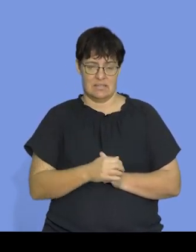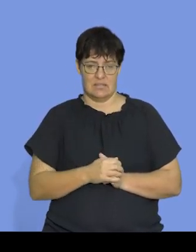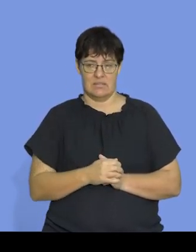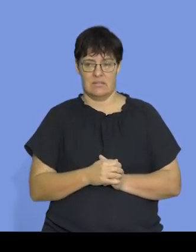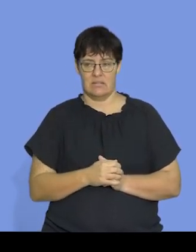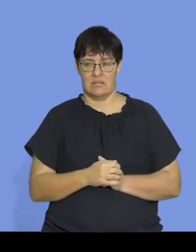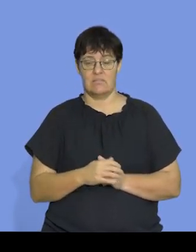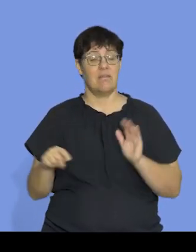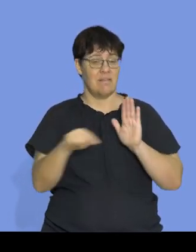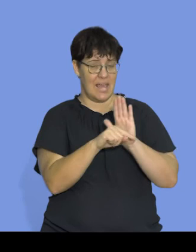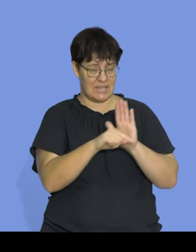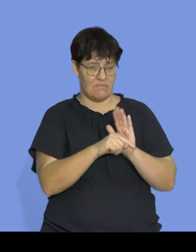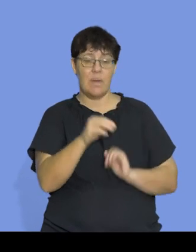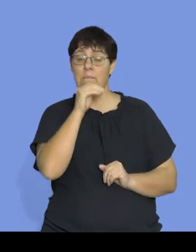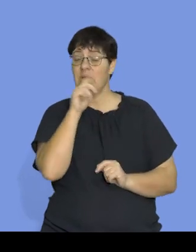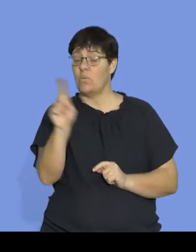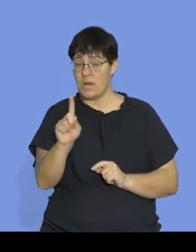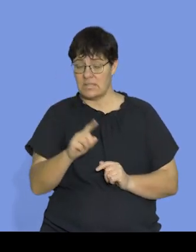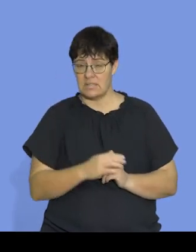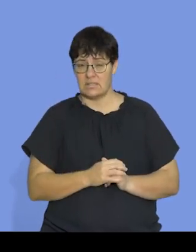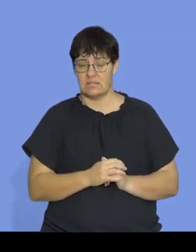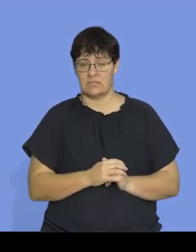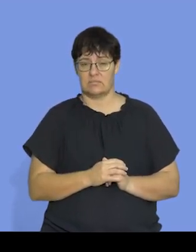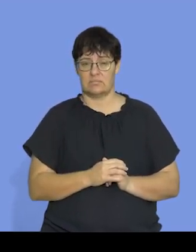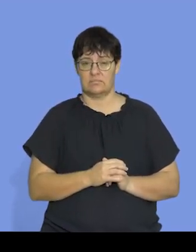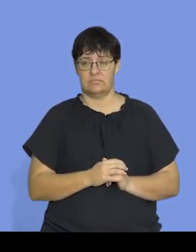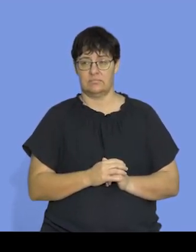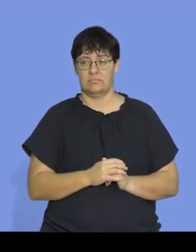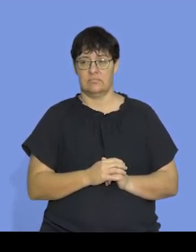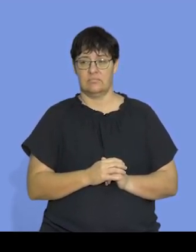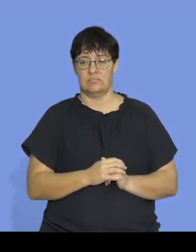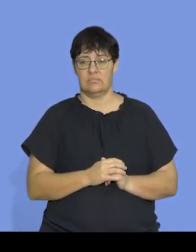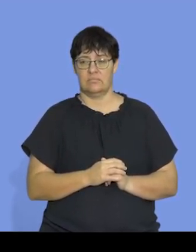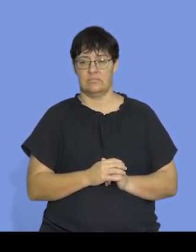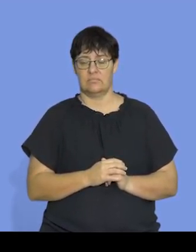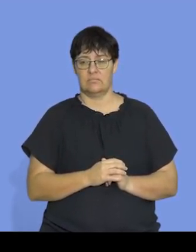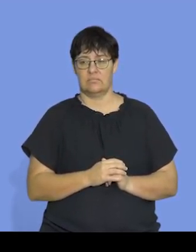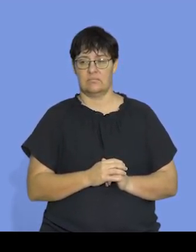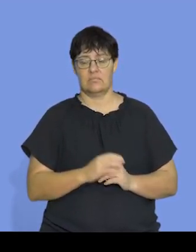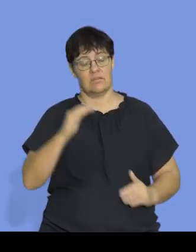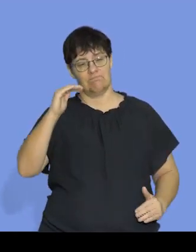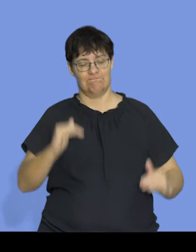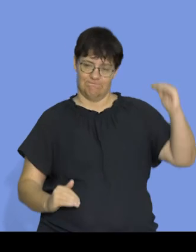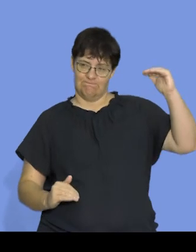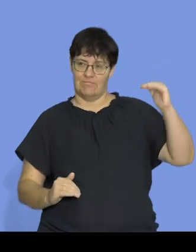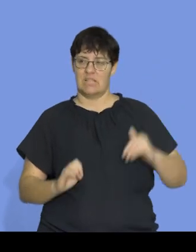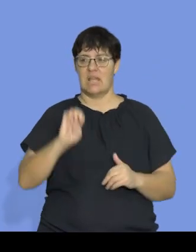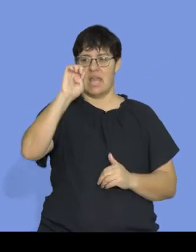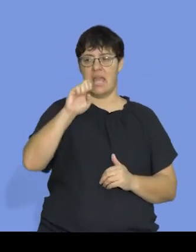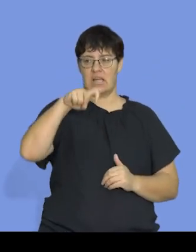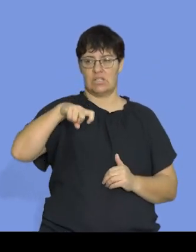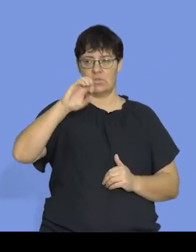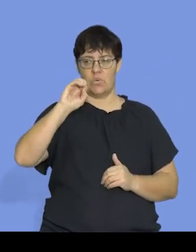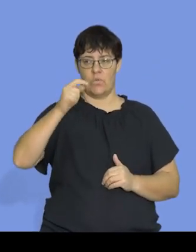is a negative. What does that tell us about this type of reaction? Which takes us to the next question. So there is a